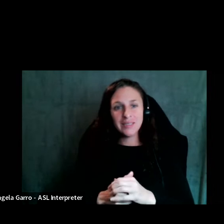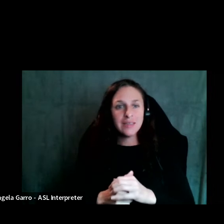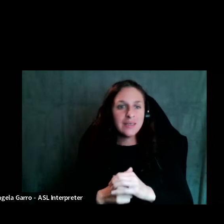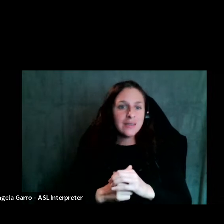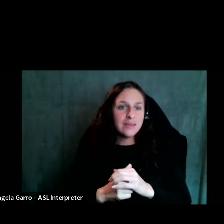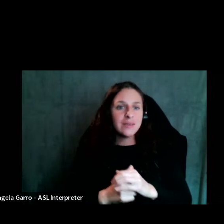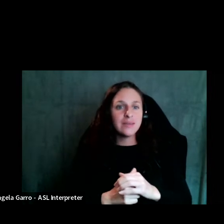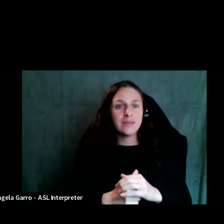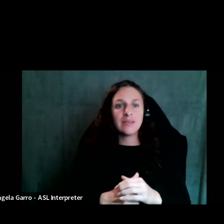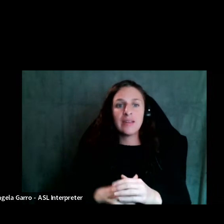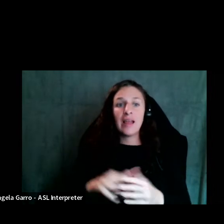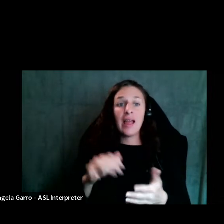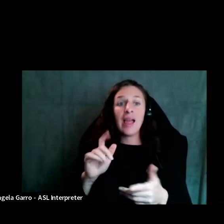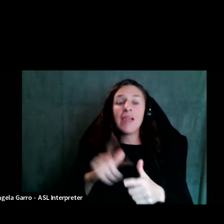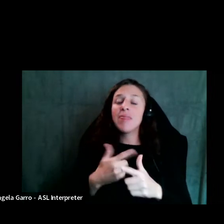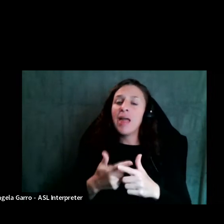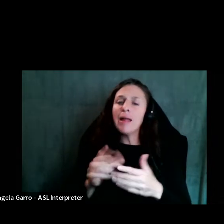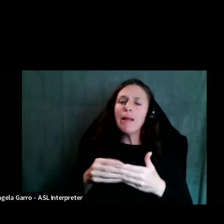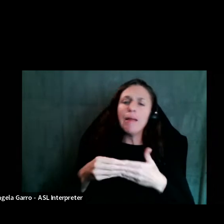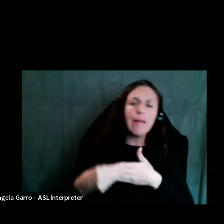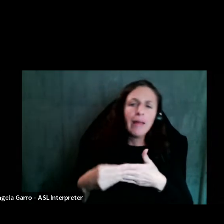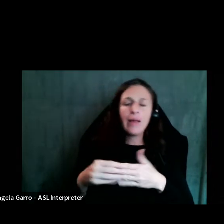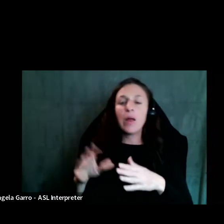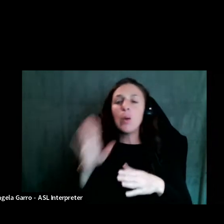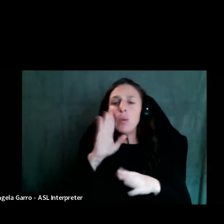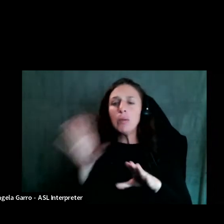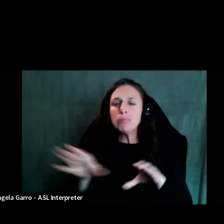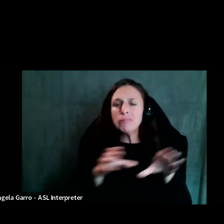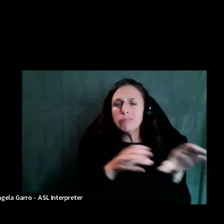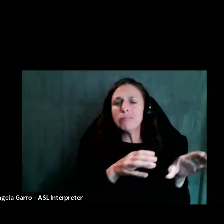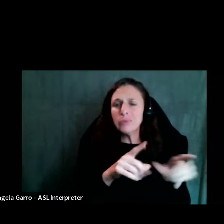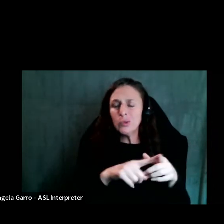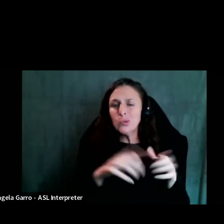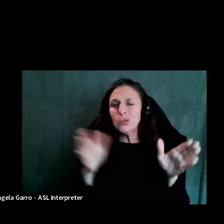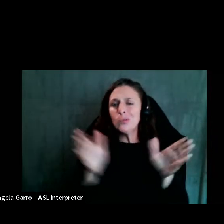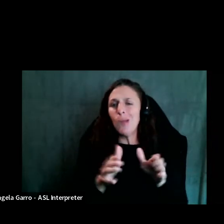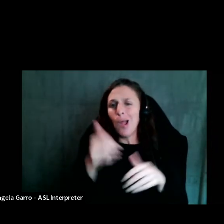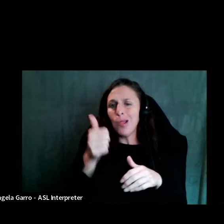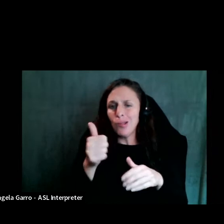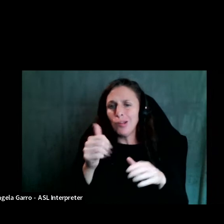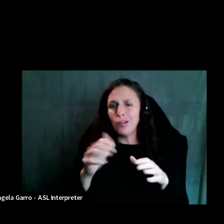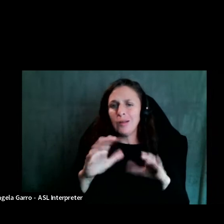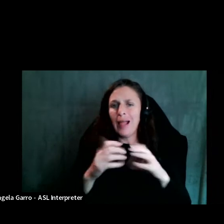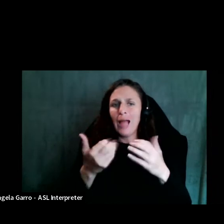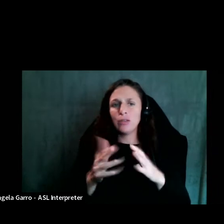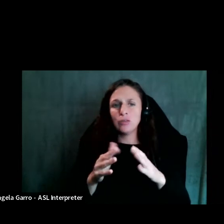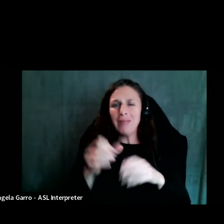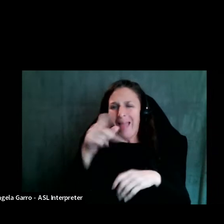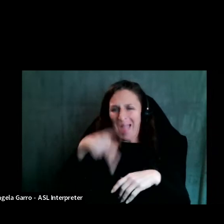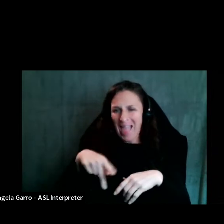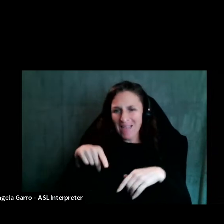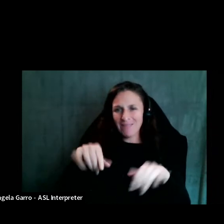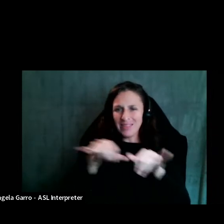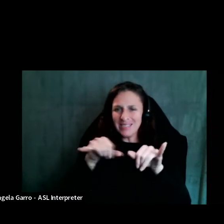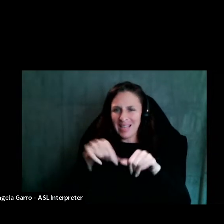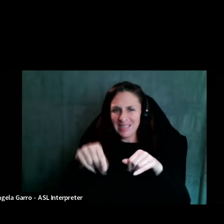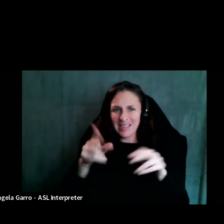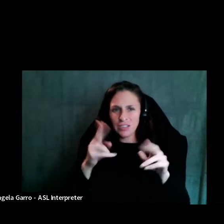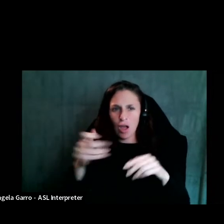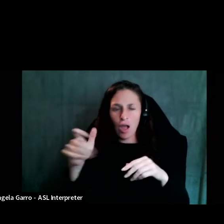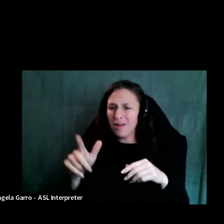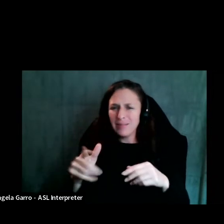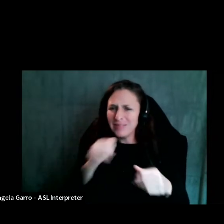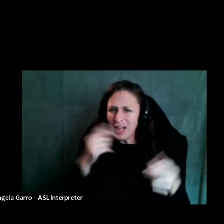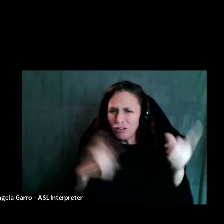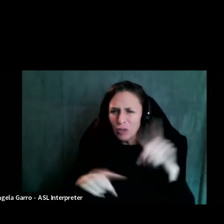Then the compromise was, okay, let's hold it in a smaller classroom, maybe half the size of this hall. But that wasn't the agreement. We were going to have hundreds